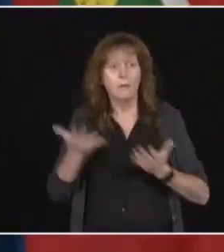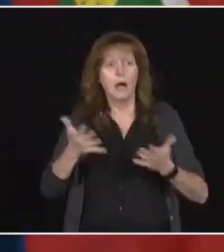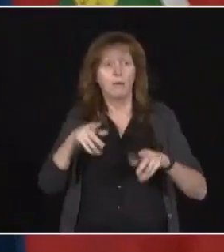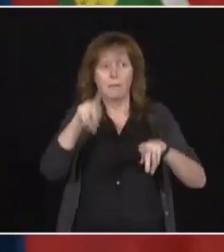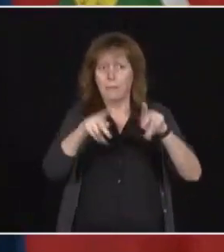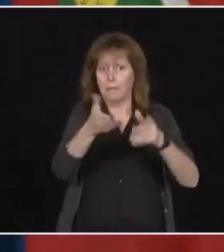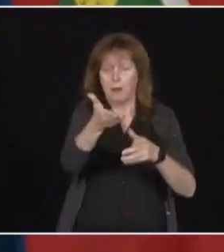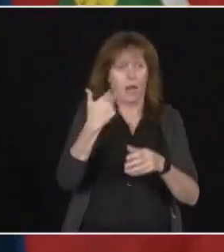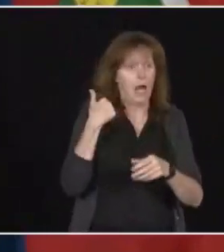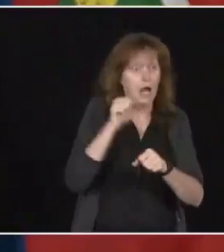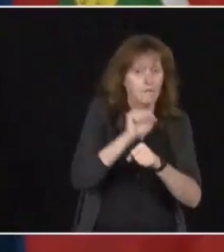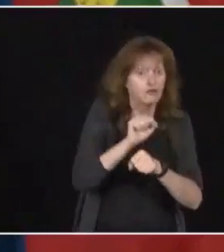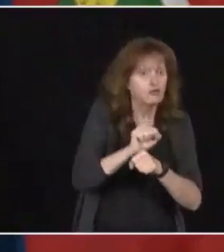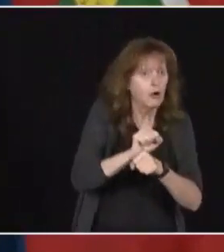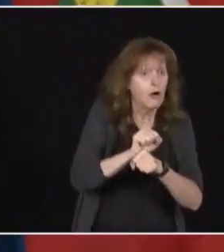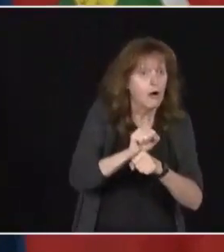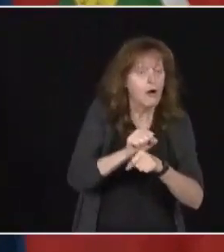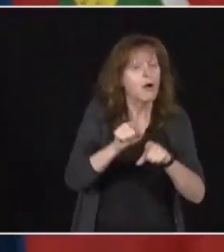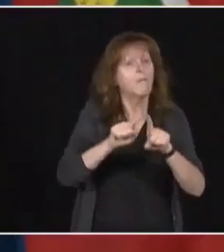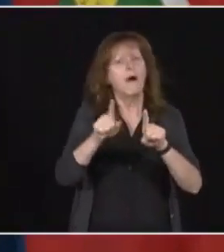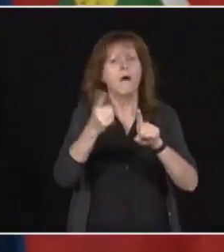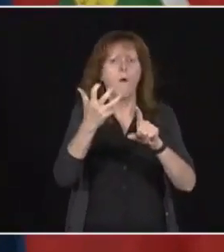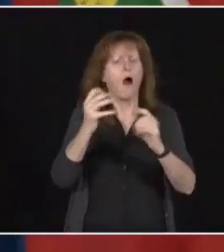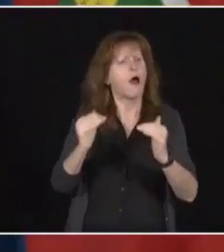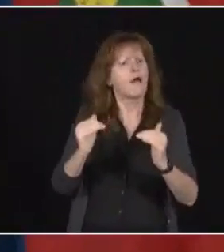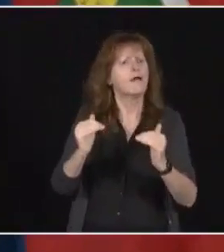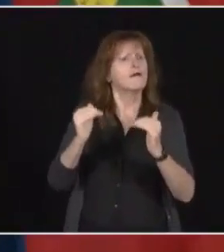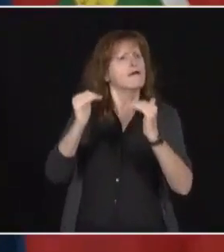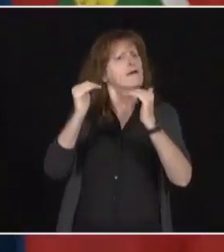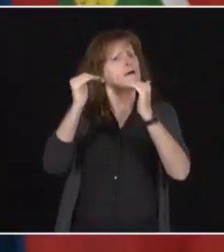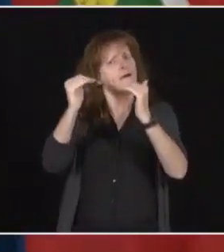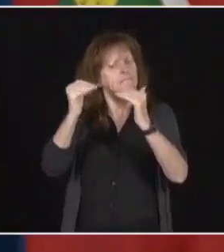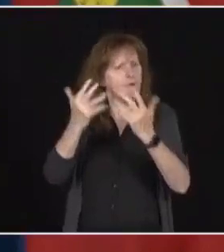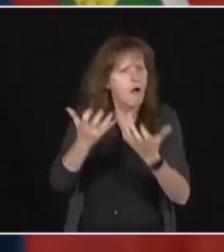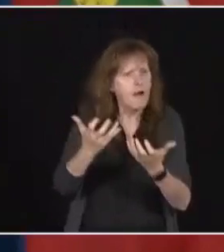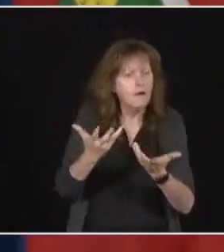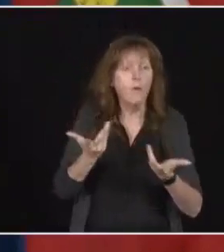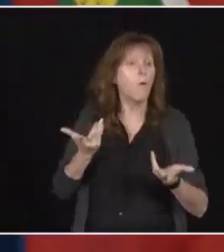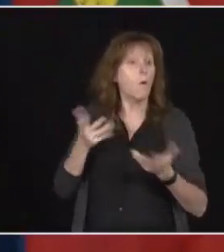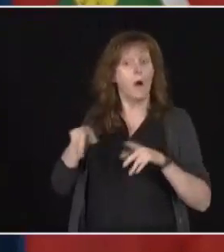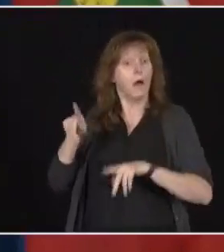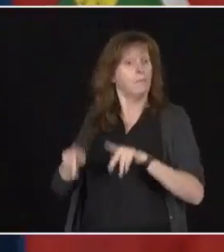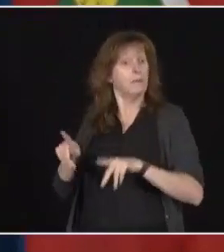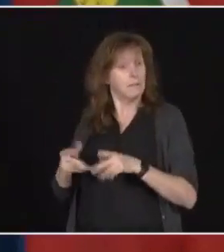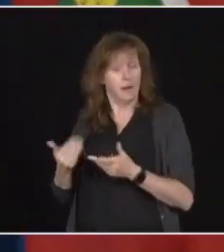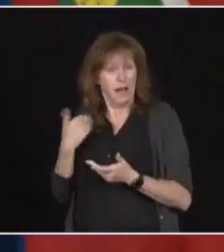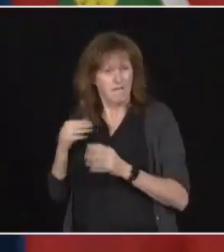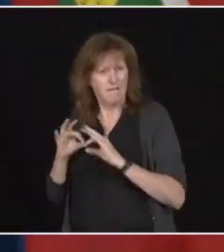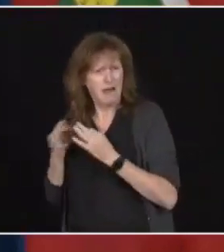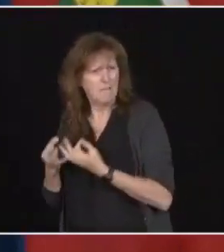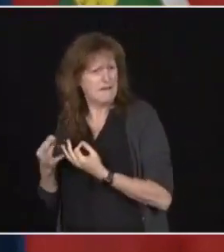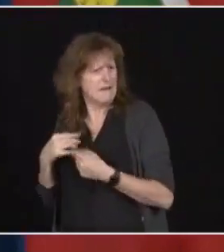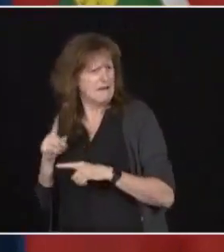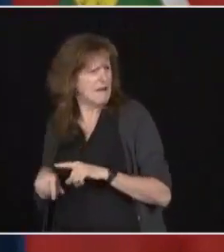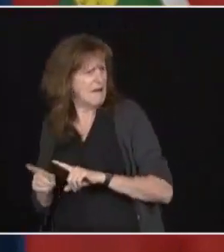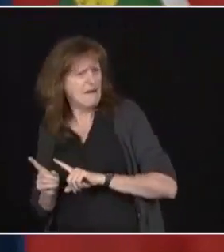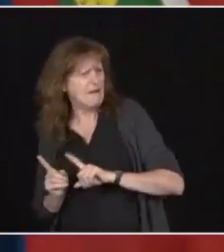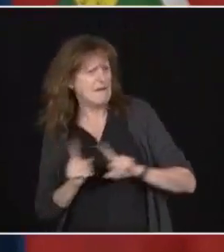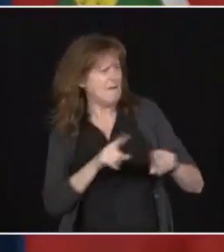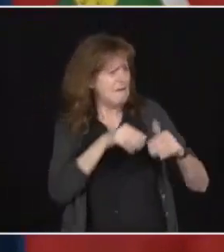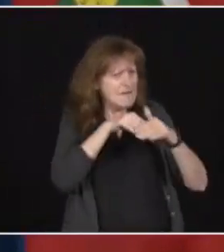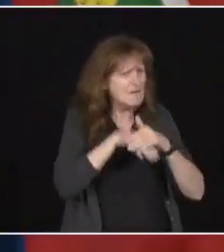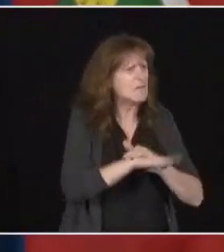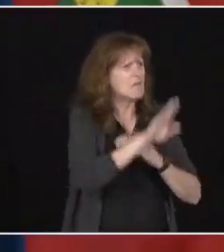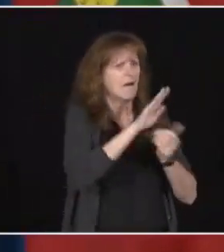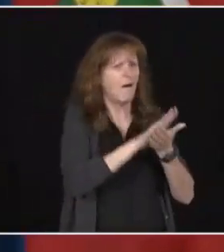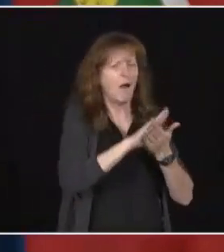and perhaps want to enhance their education. Persons who have families at home and would not be able to avail themselves of the typical opportunities of going